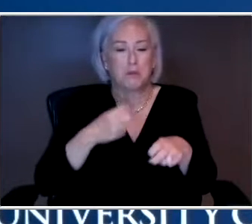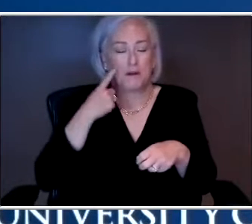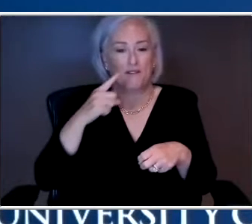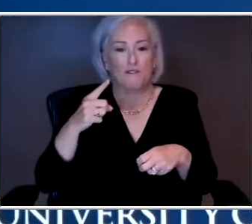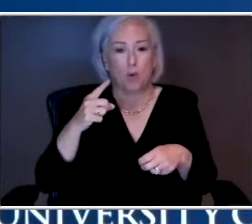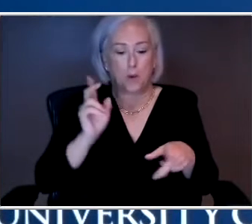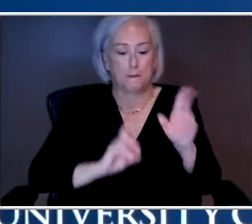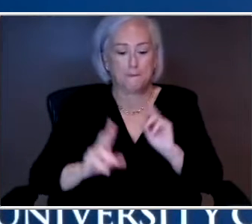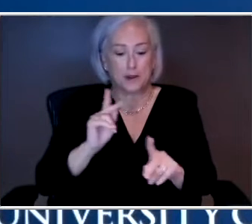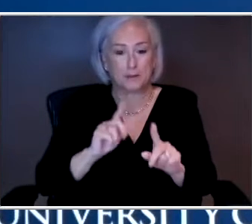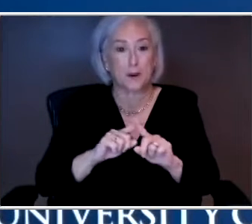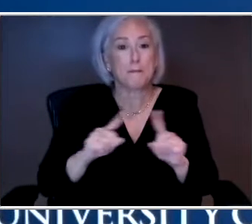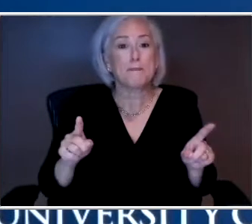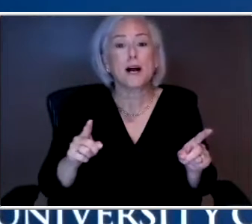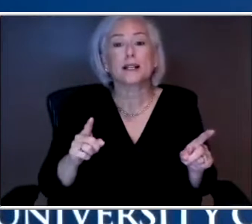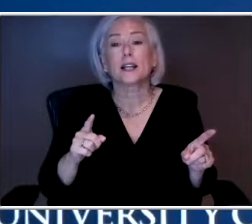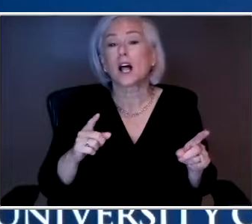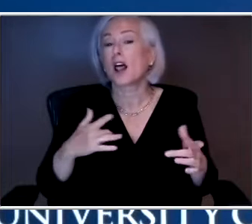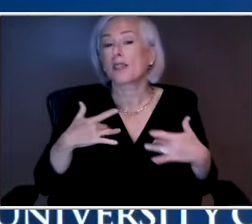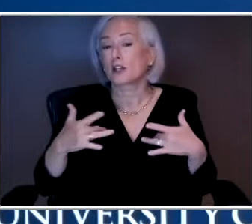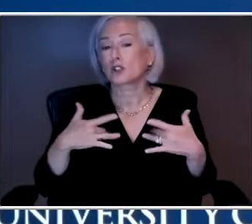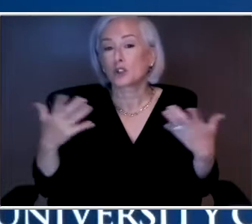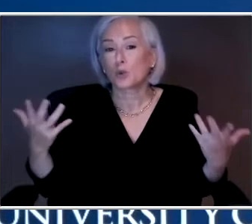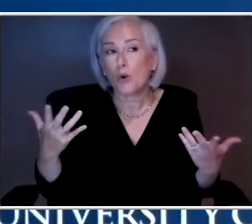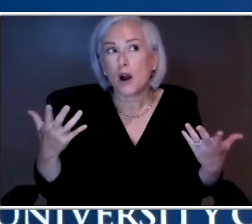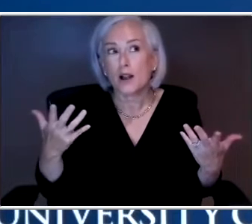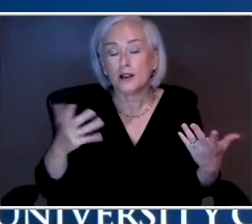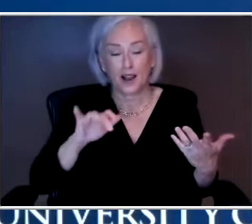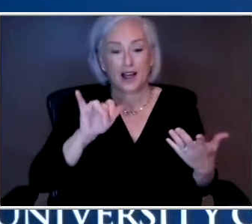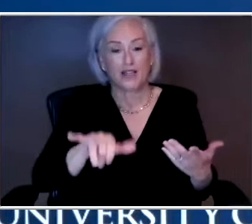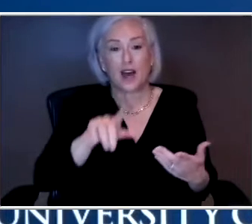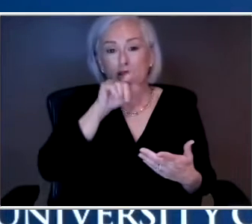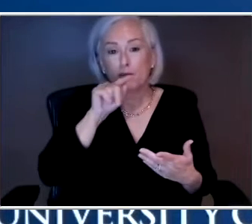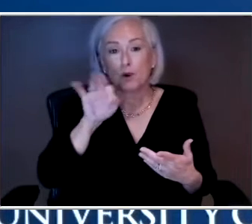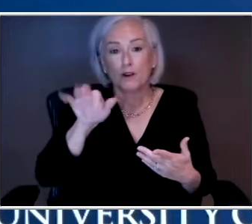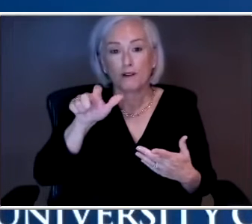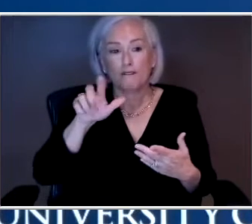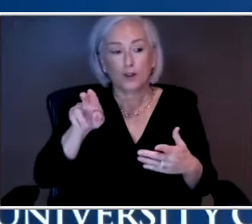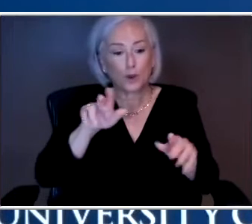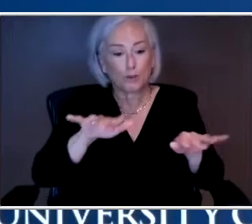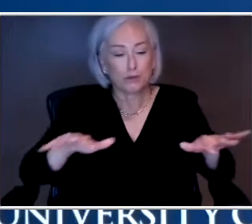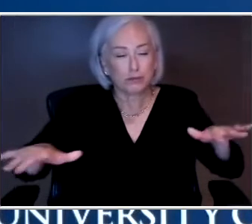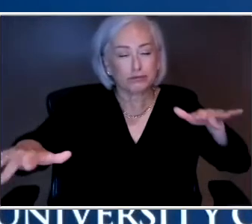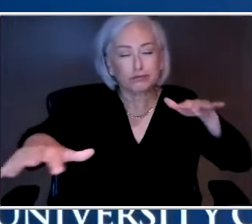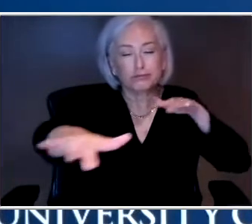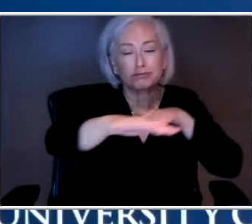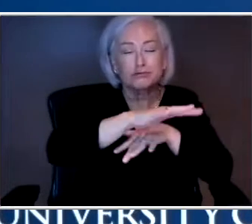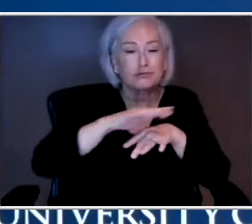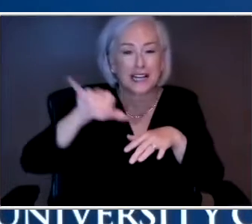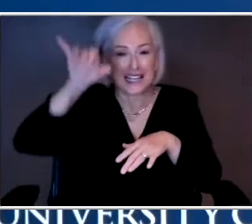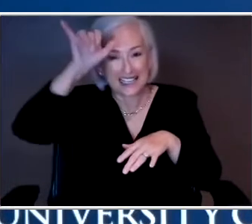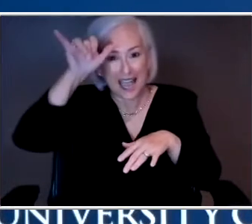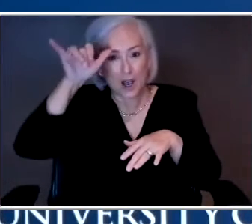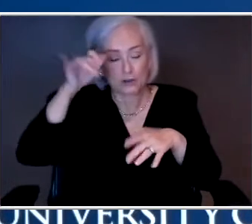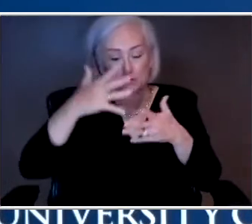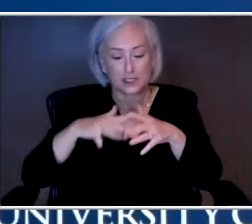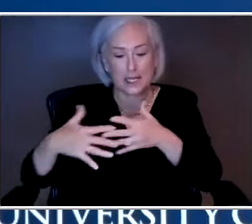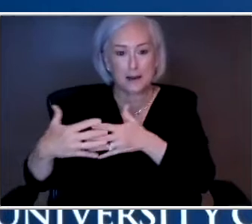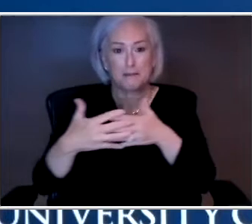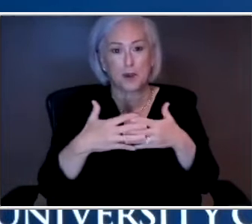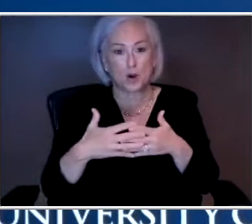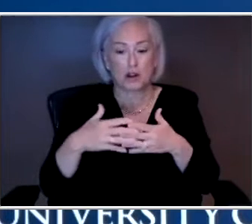how widespread is avian influenza throughout dairy herds in America, and that can have effects on the herds